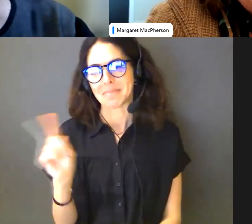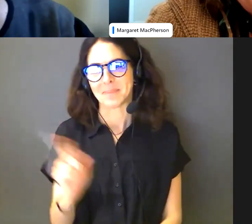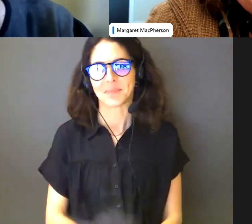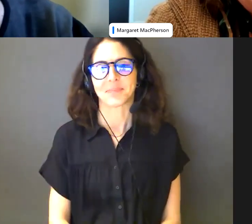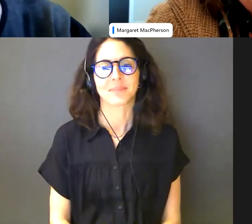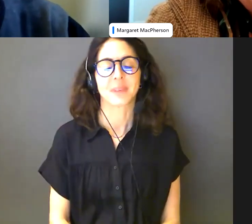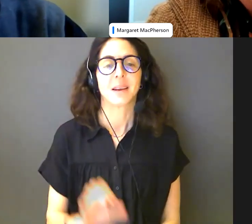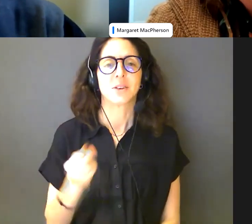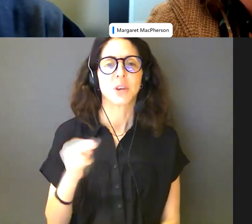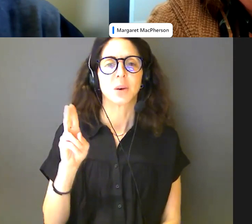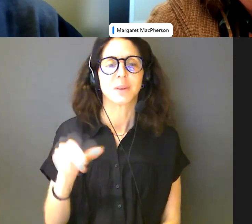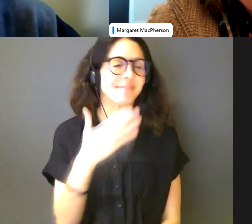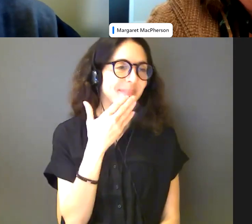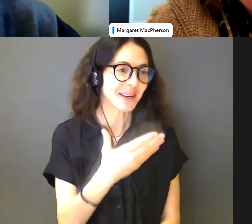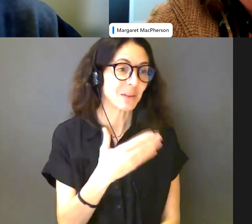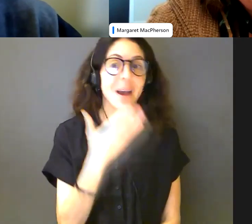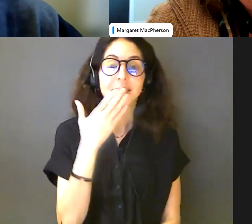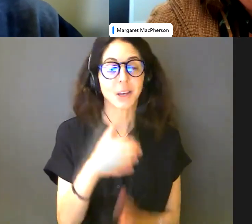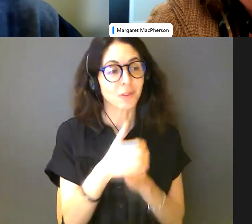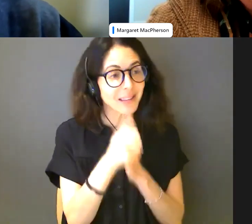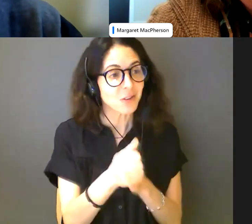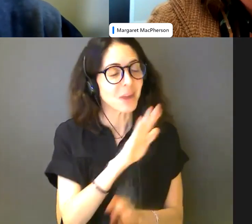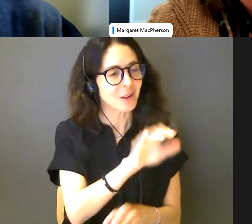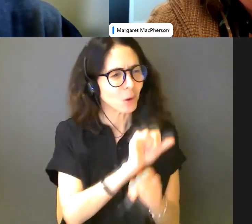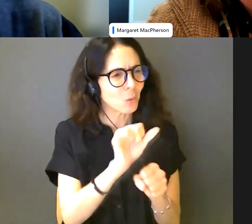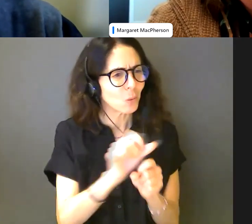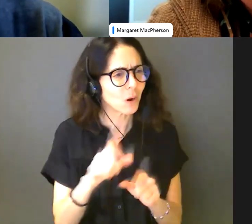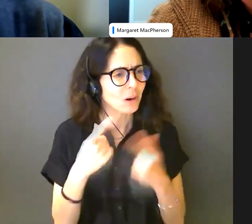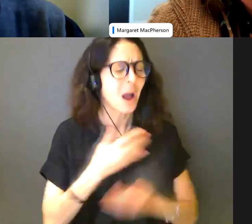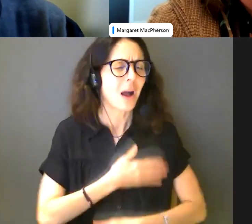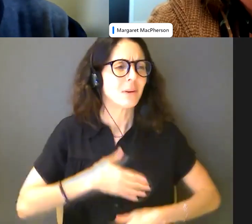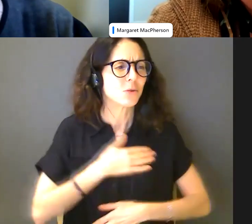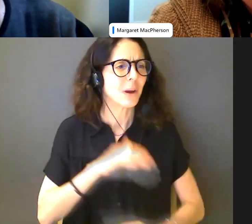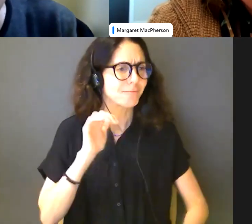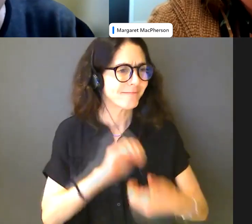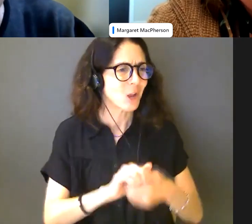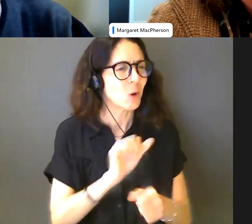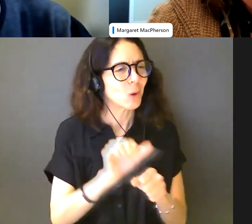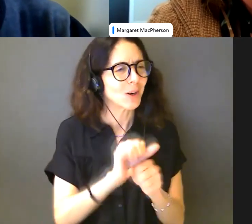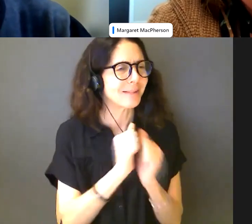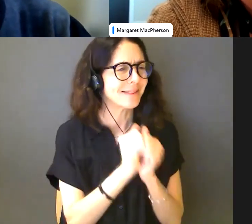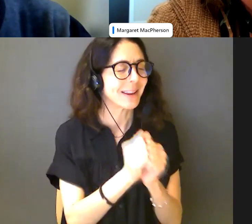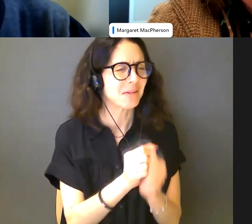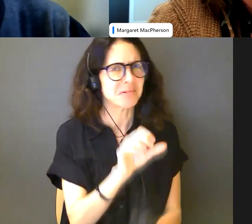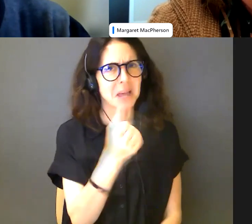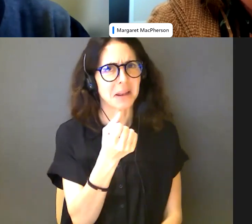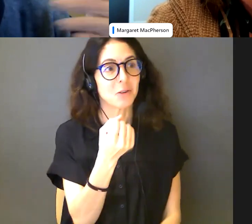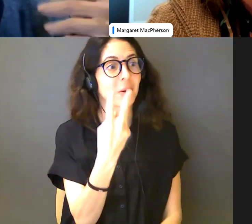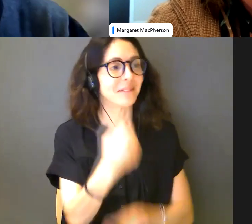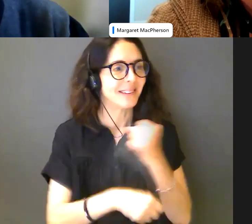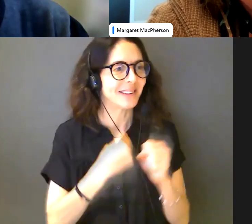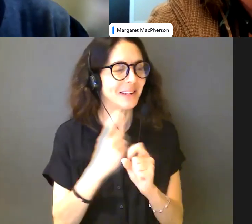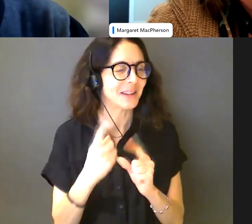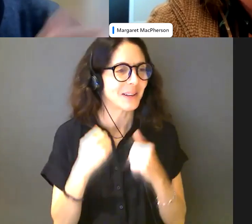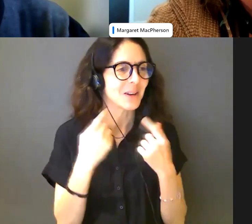Thank you, Margaret, and thanks for the leadership and the work that you've done. I've enjoyed working with you for the last 10 or 12 years on this work. I'm